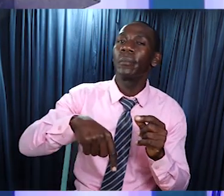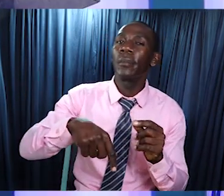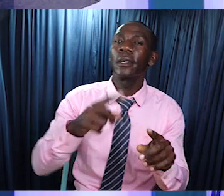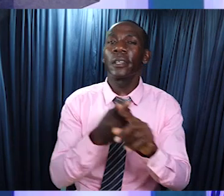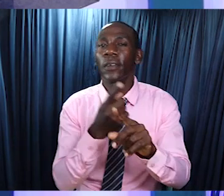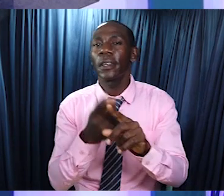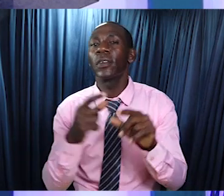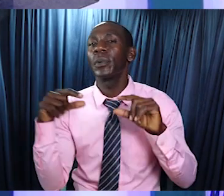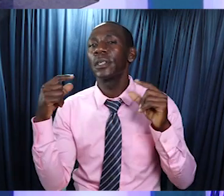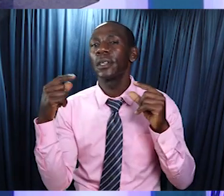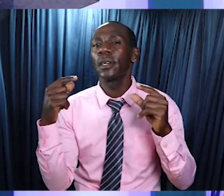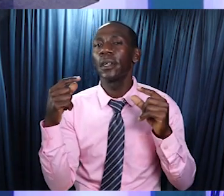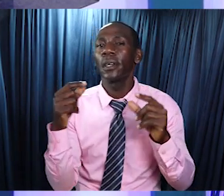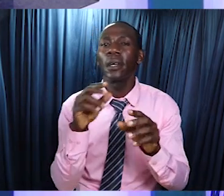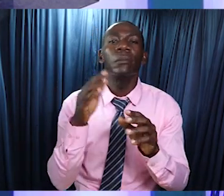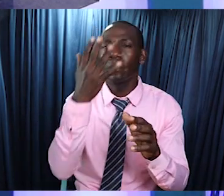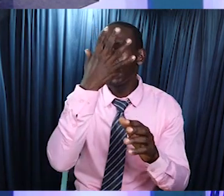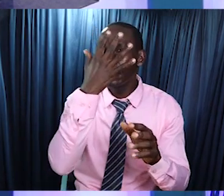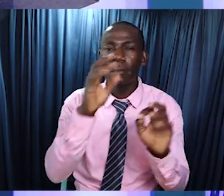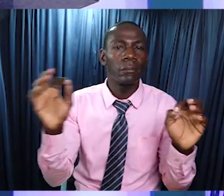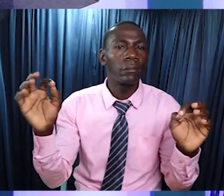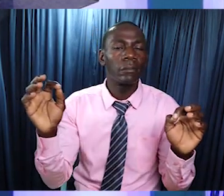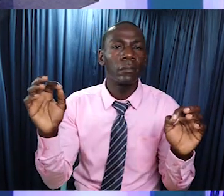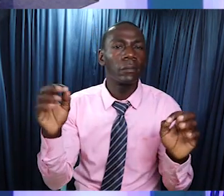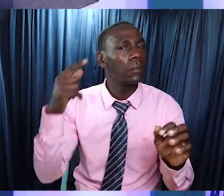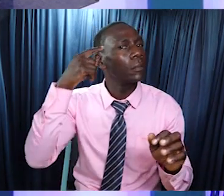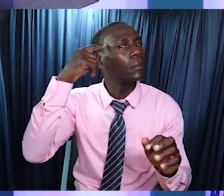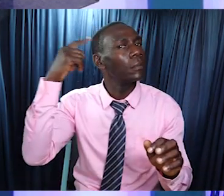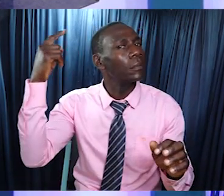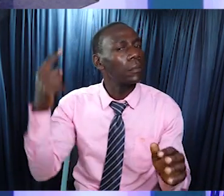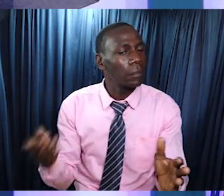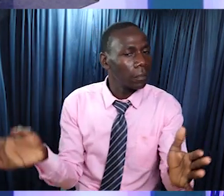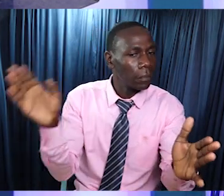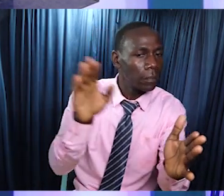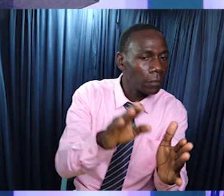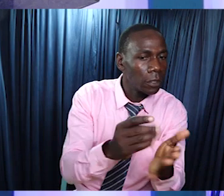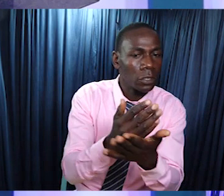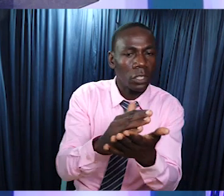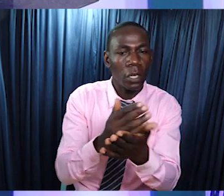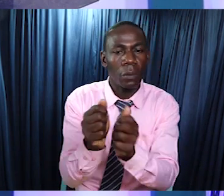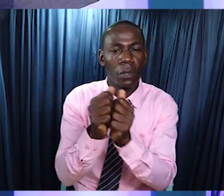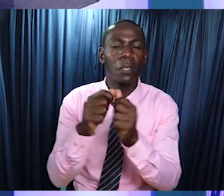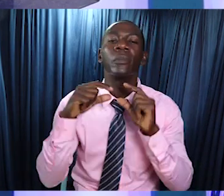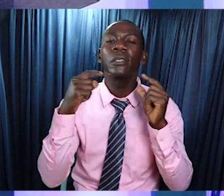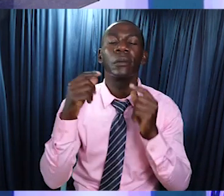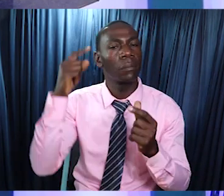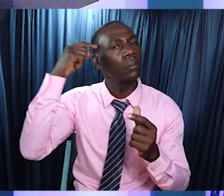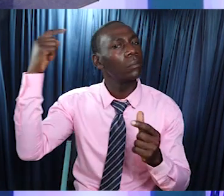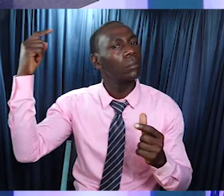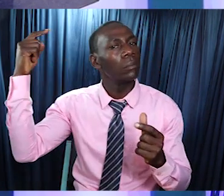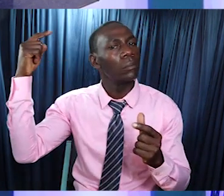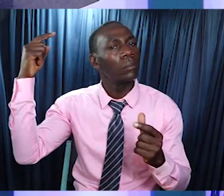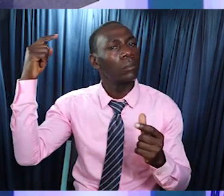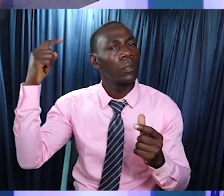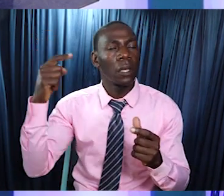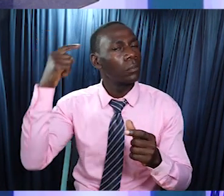to come. All kind of preachers. I was not ashamed. My thoughts I share. Thoughts only.